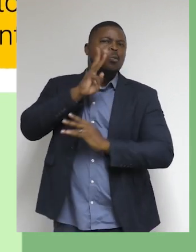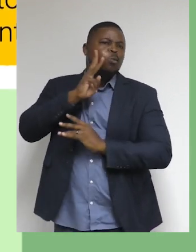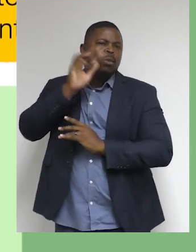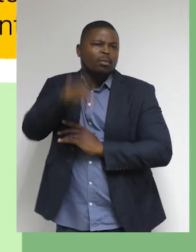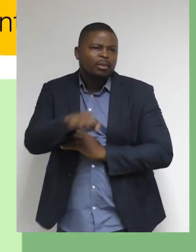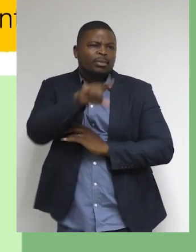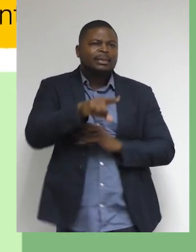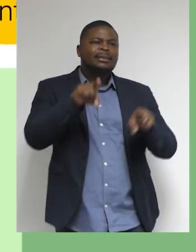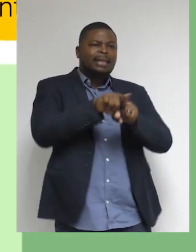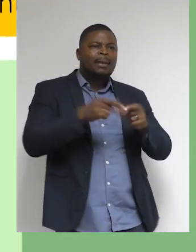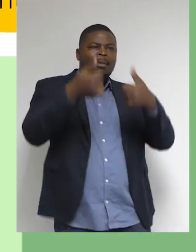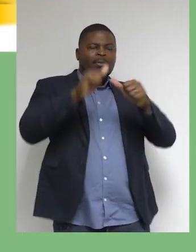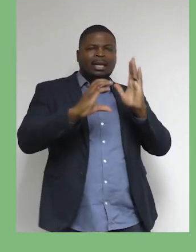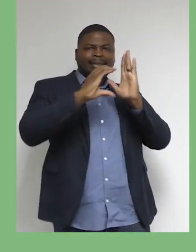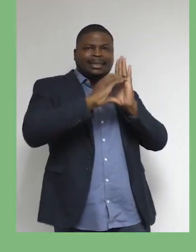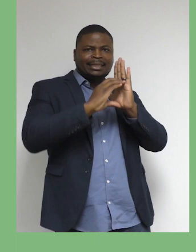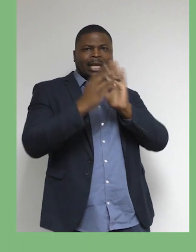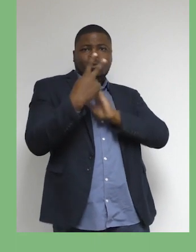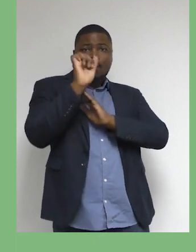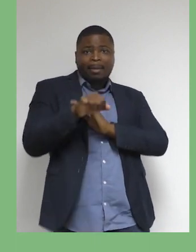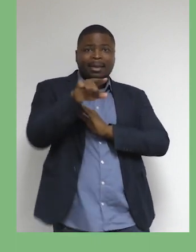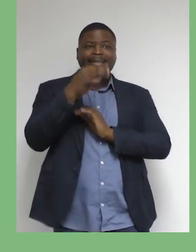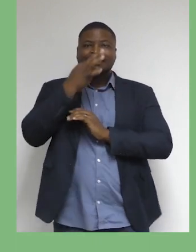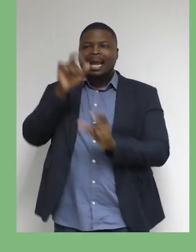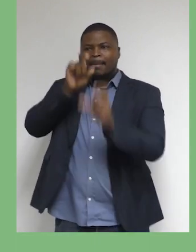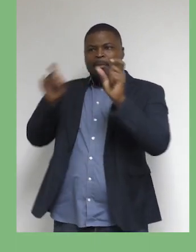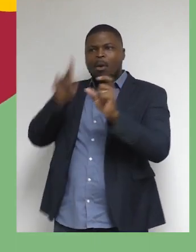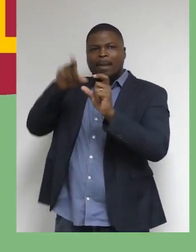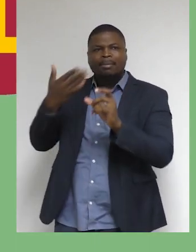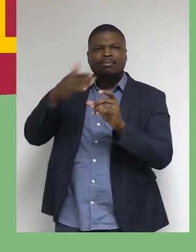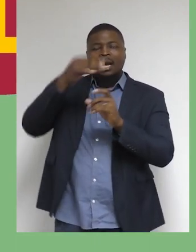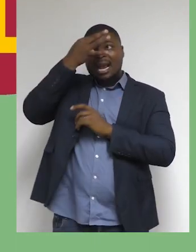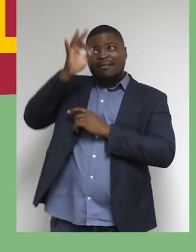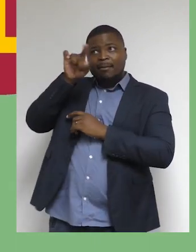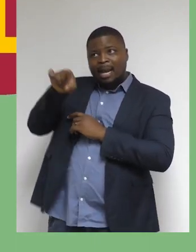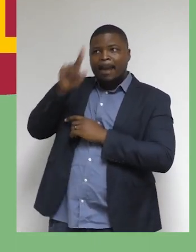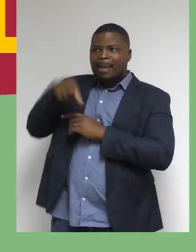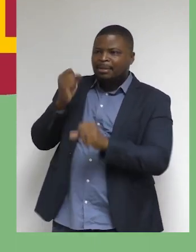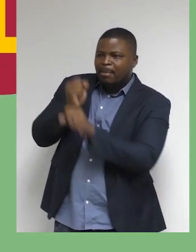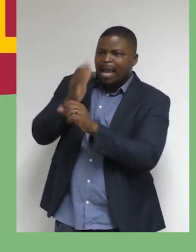Section 27(2) of the Constitution, the state must take reasonable legislative and